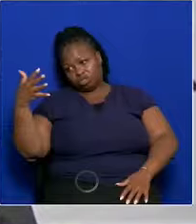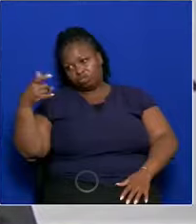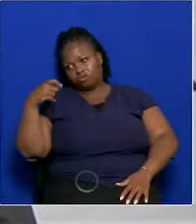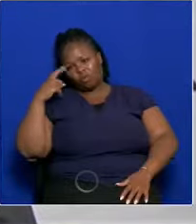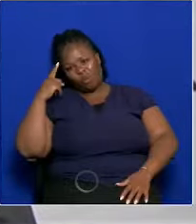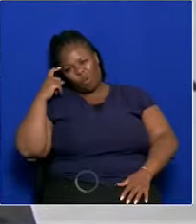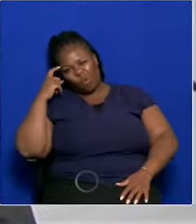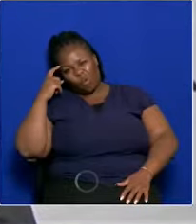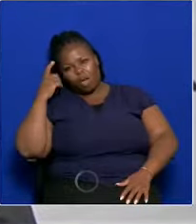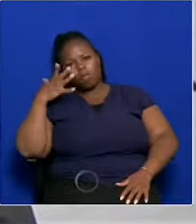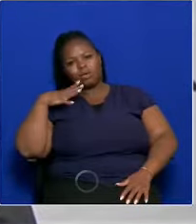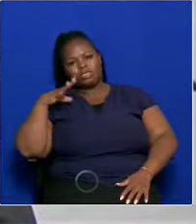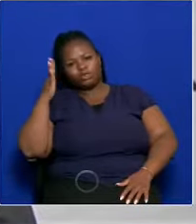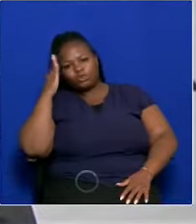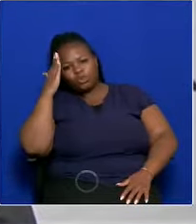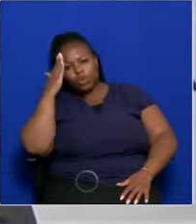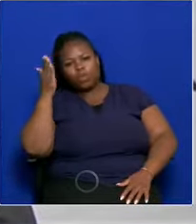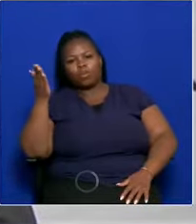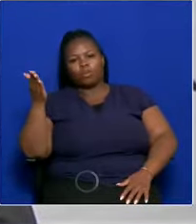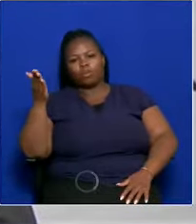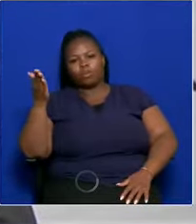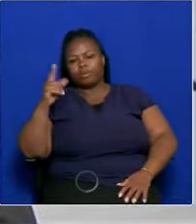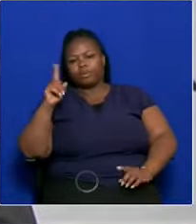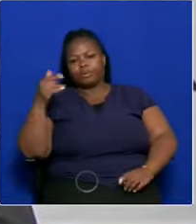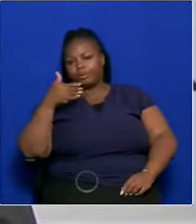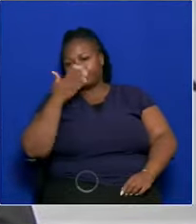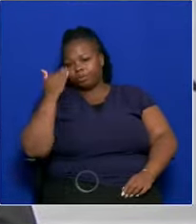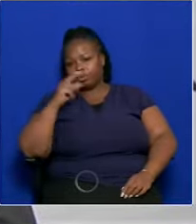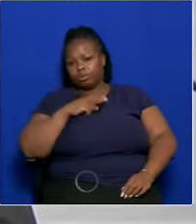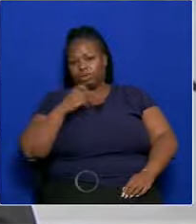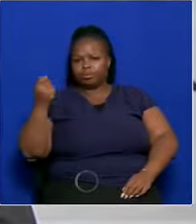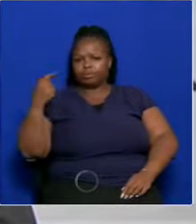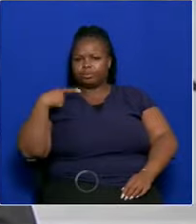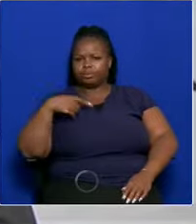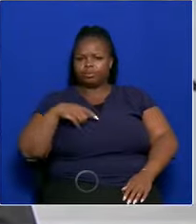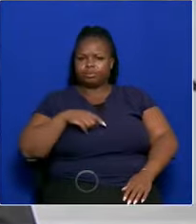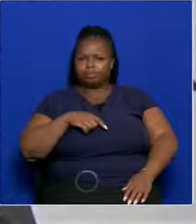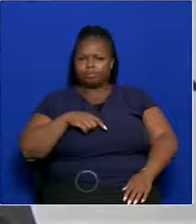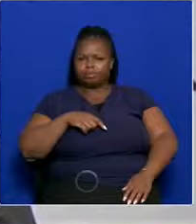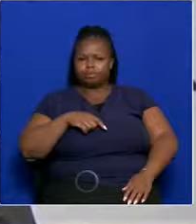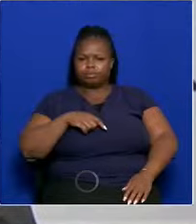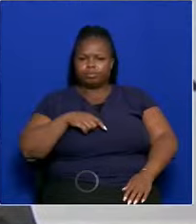I don't know why Nkosi sent this to me. But I thought he got